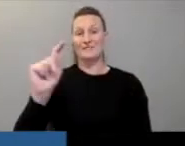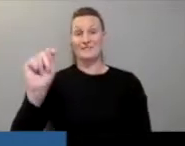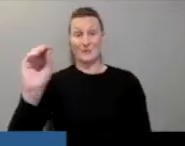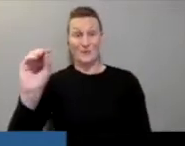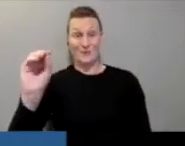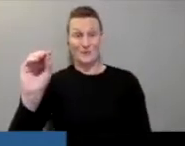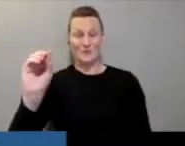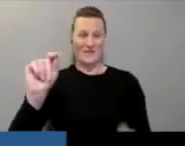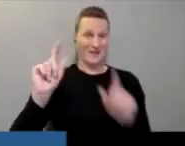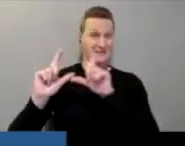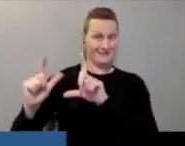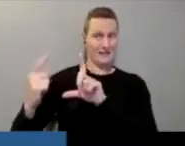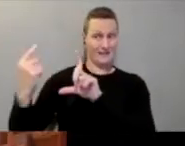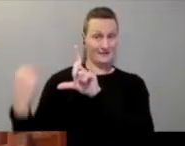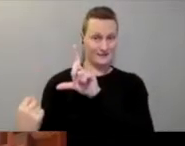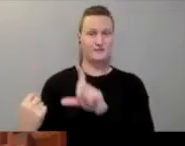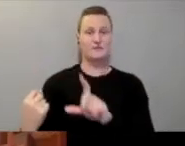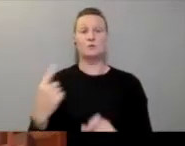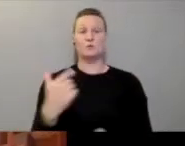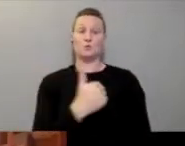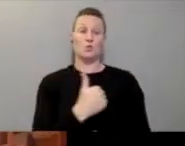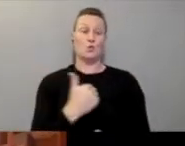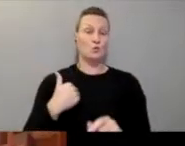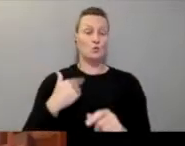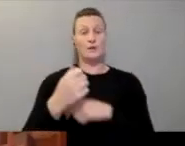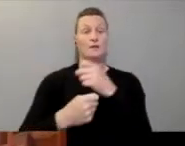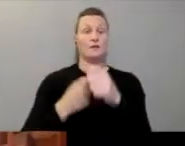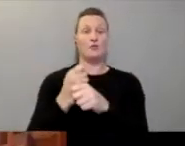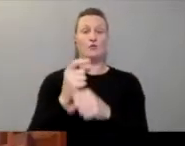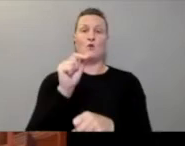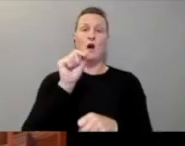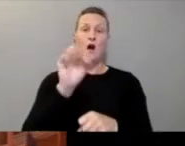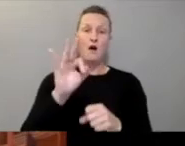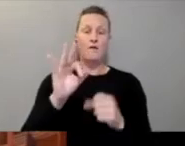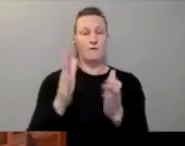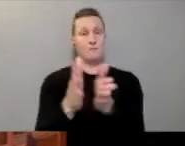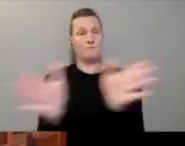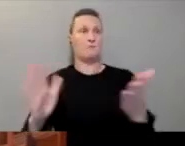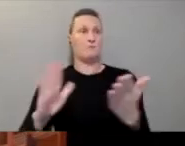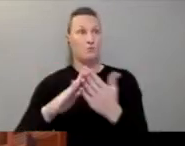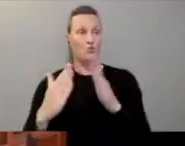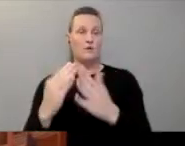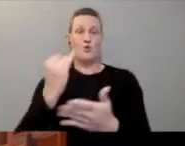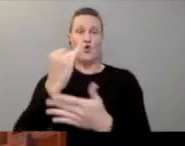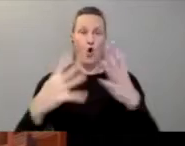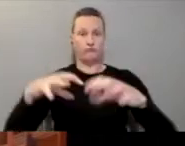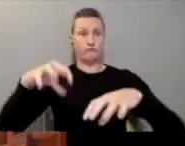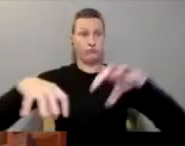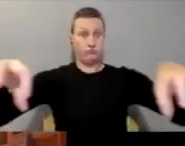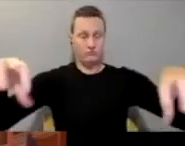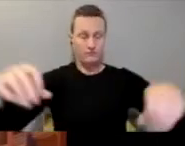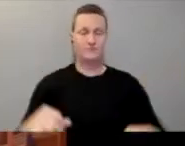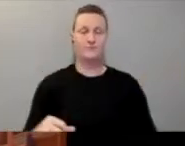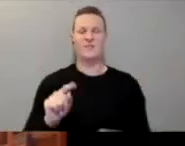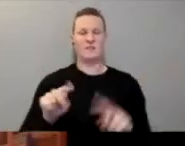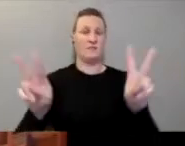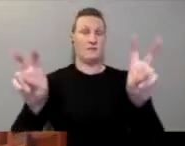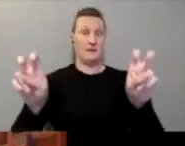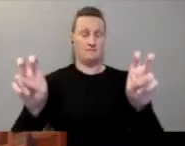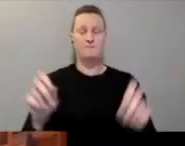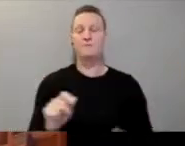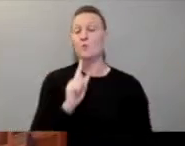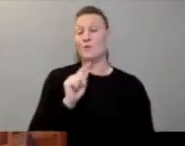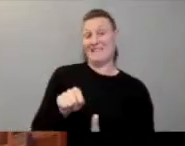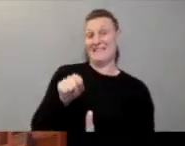So if I could go to the next slide, as beautiful as this one is. So Toronto's Year of Public Art really comes out